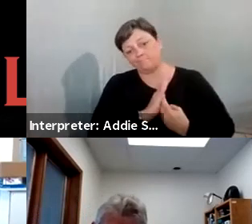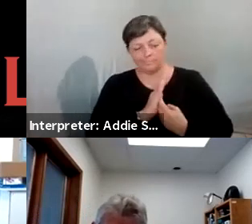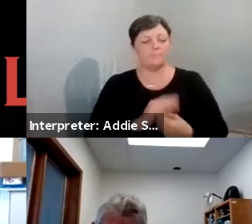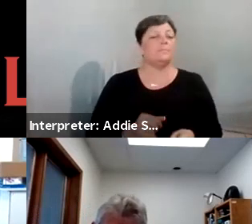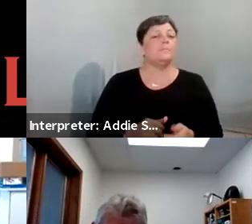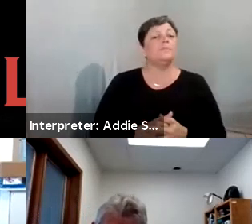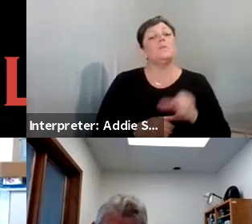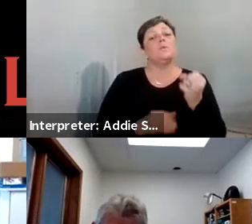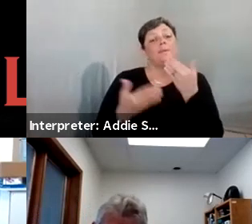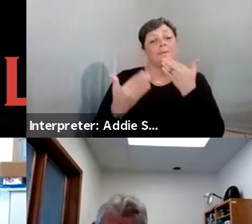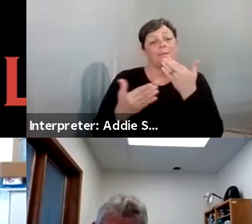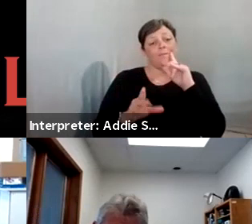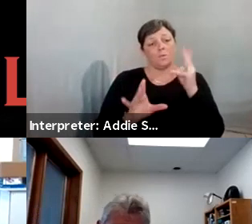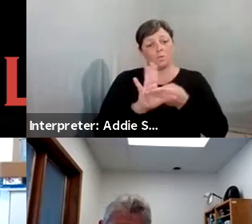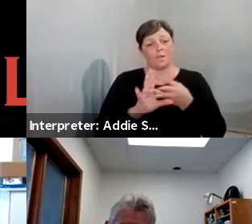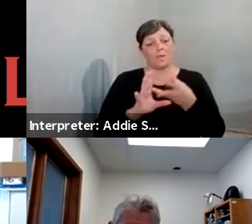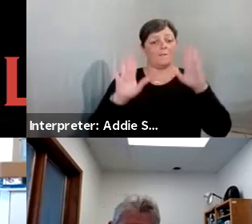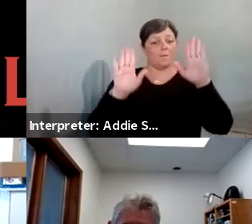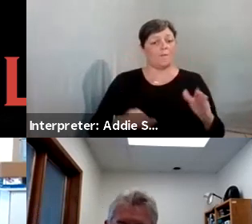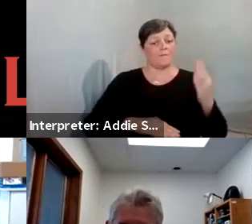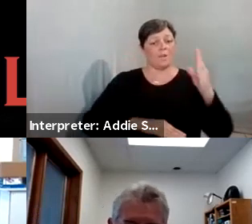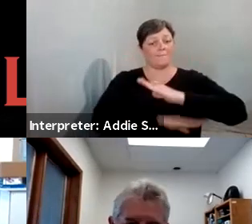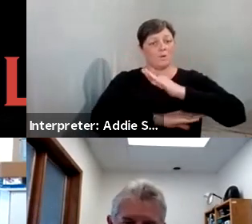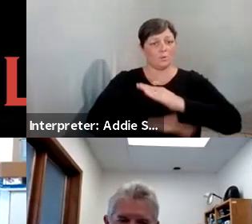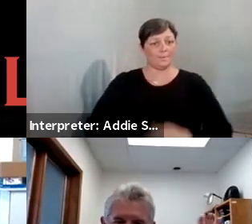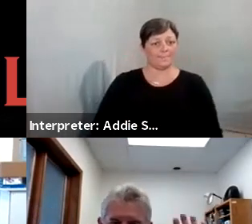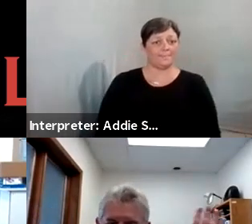you all for joining and I hope you all have a good afternoon.